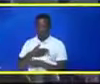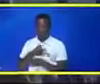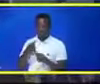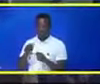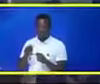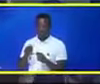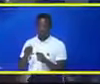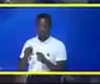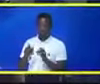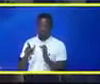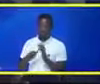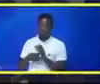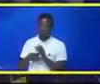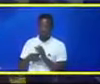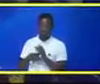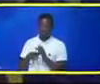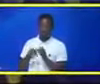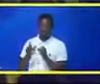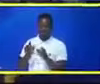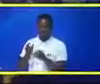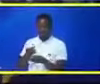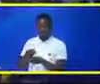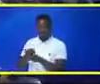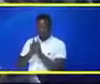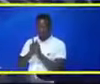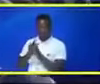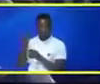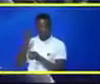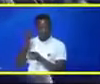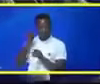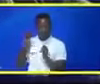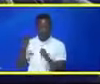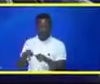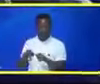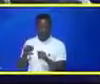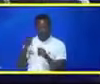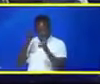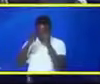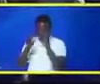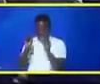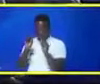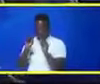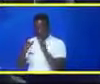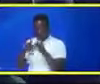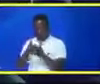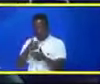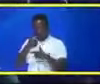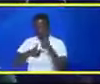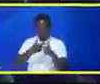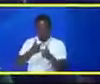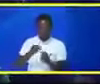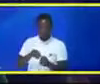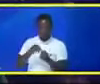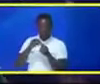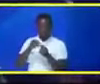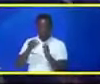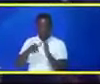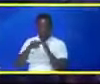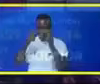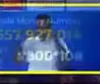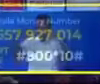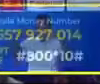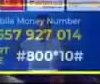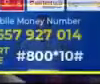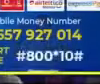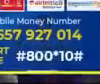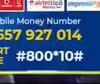to make sure that you get the materials and listen to it. I taught how the grace, especially to prosper, comes. That